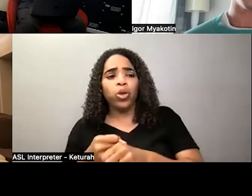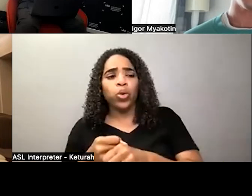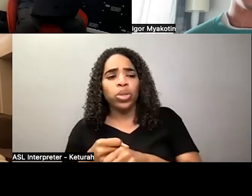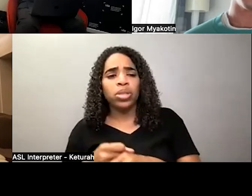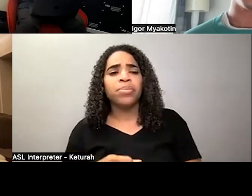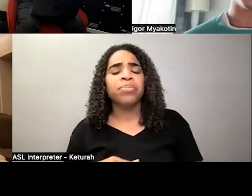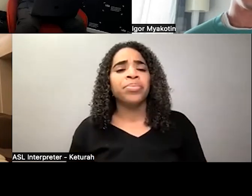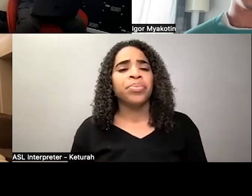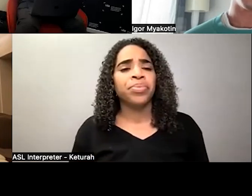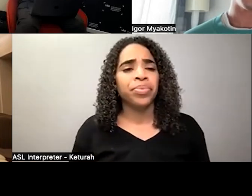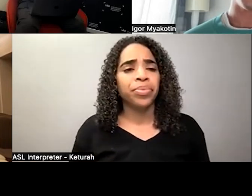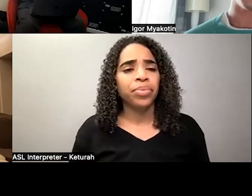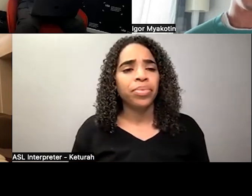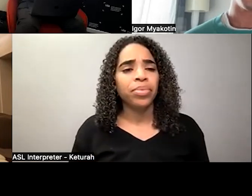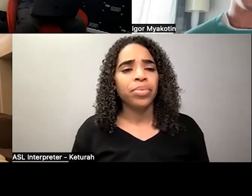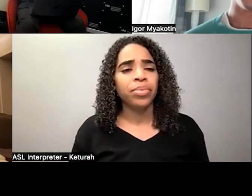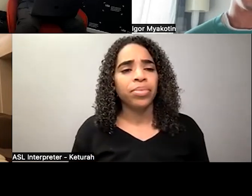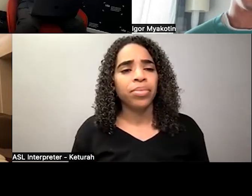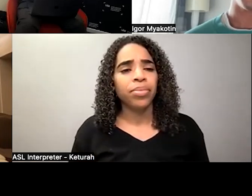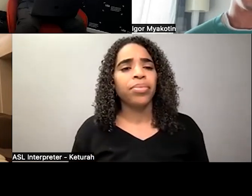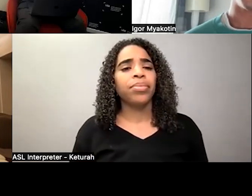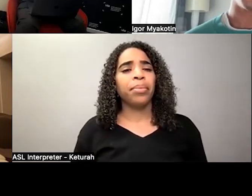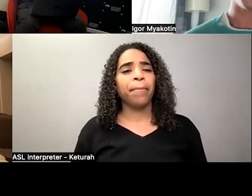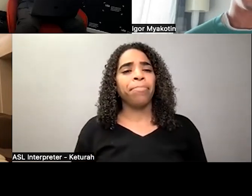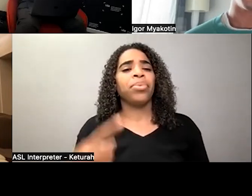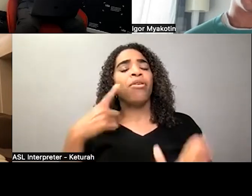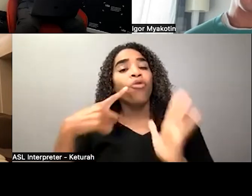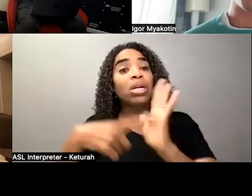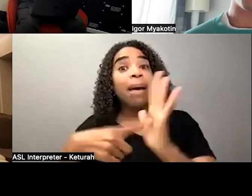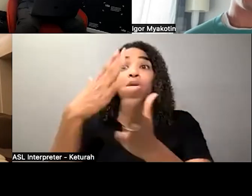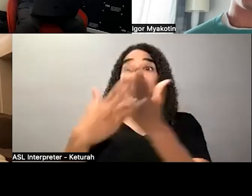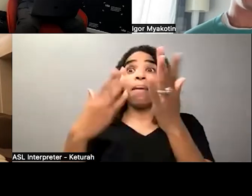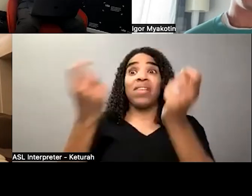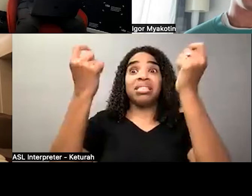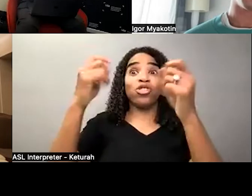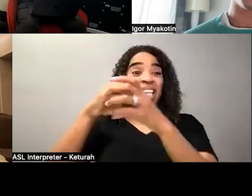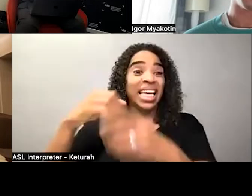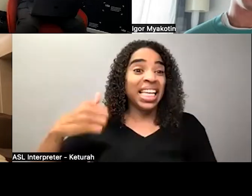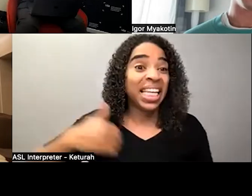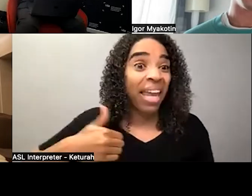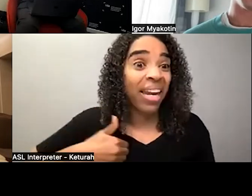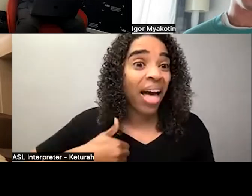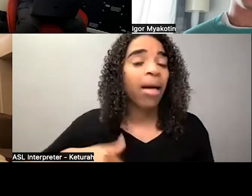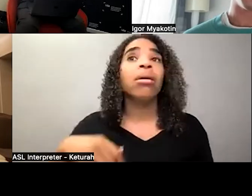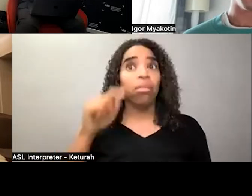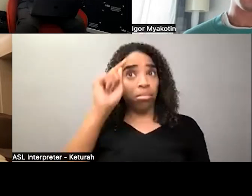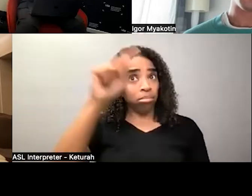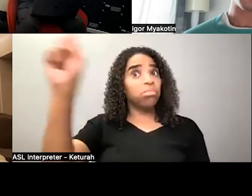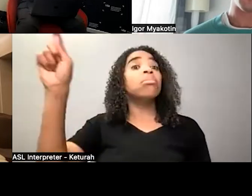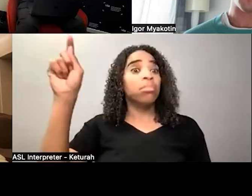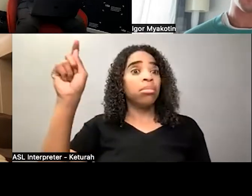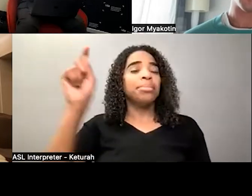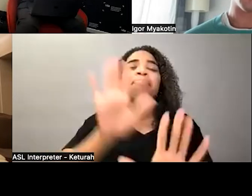Frame or Dosha in Canada, or it's possible. Just you need to